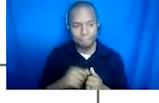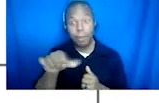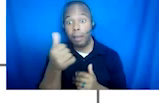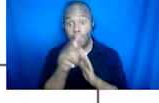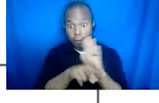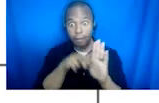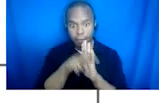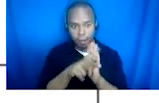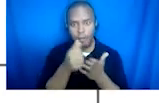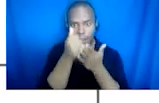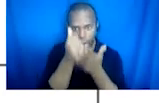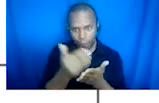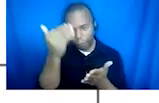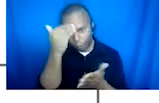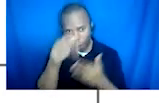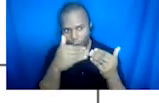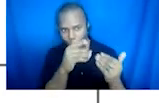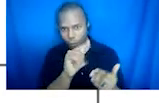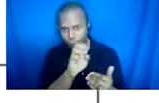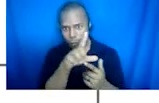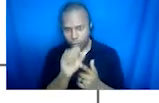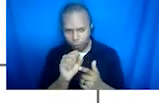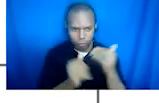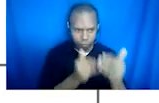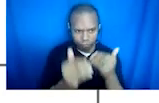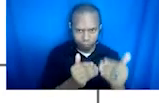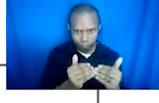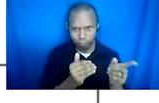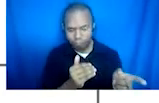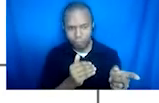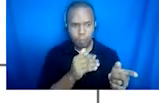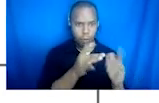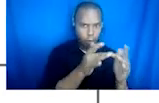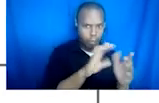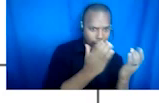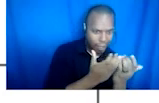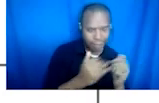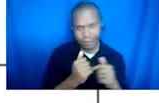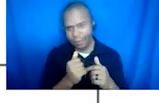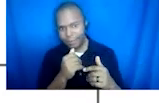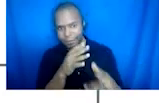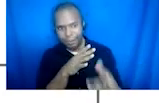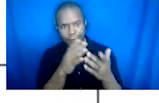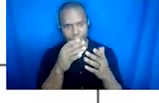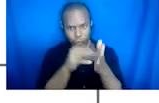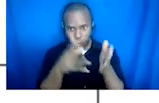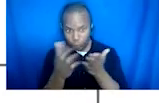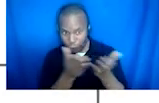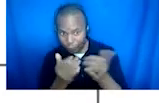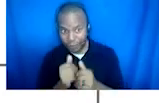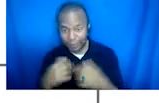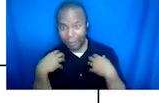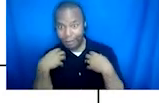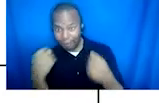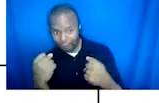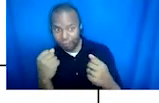walk you through tools to help you access your online classes, available student support services, and health and wellness resources.